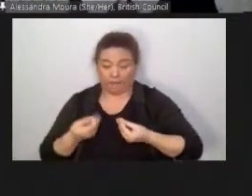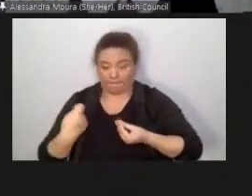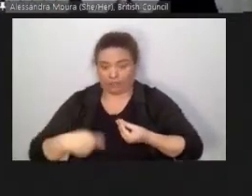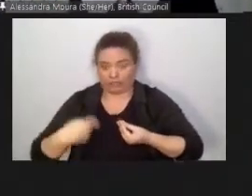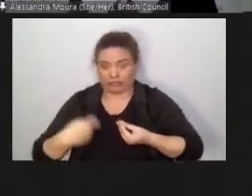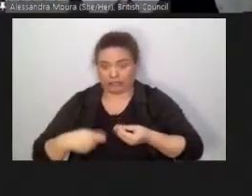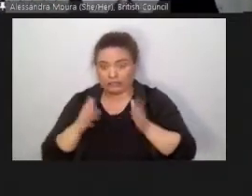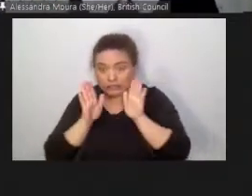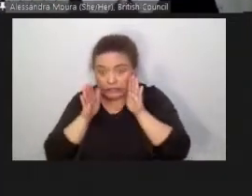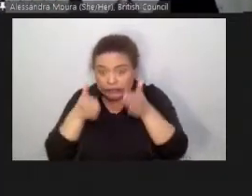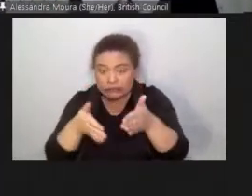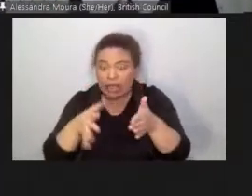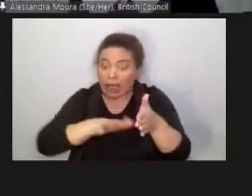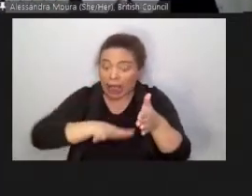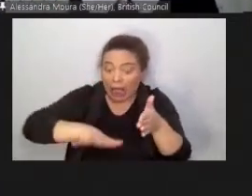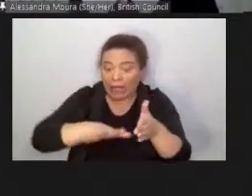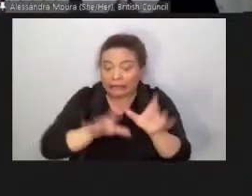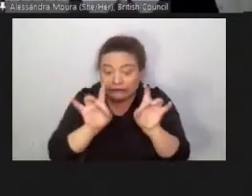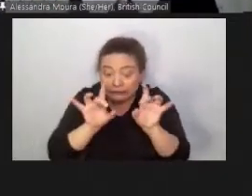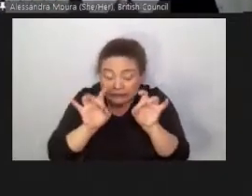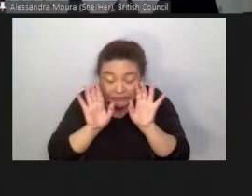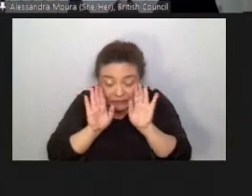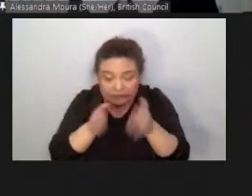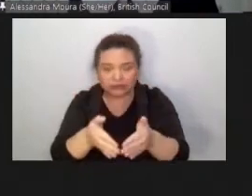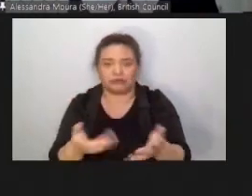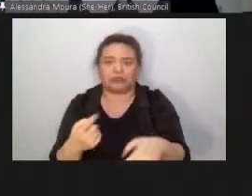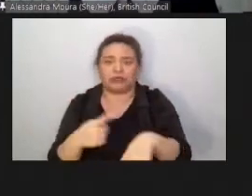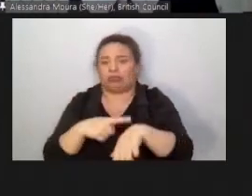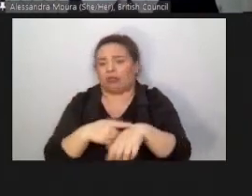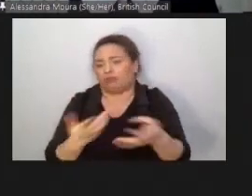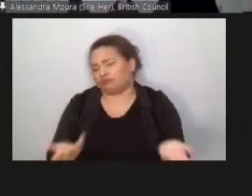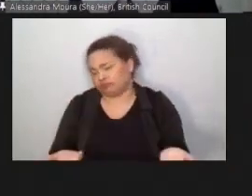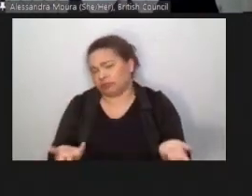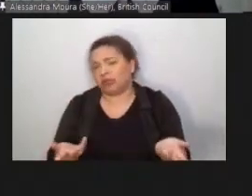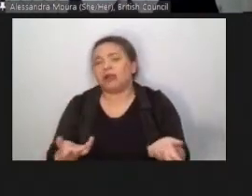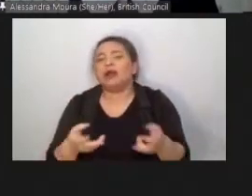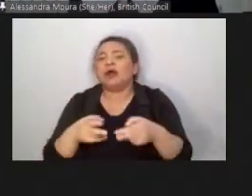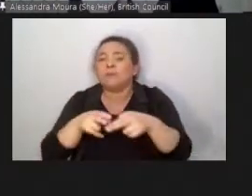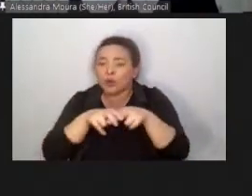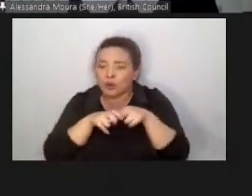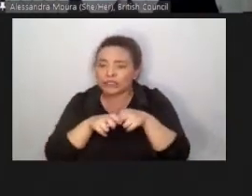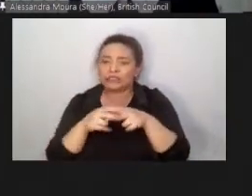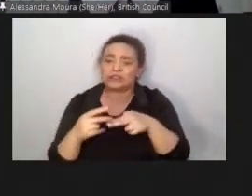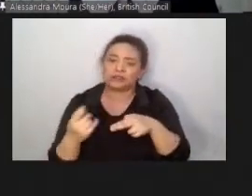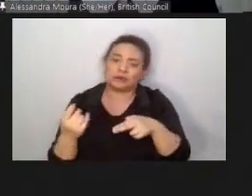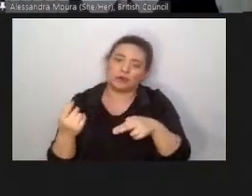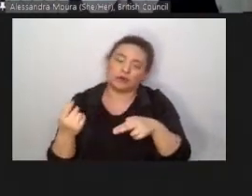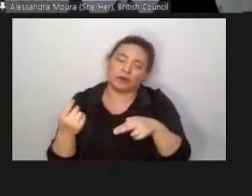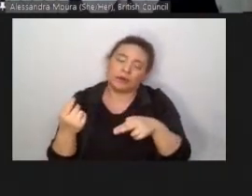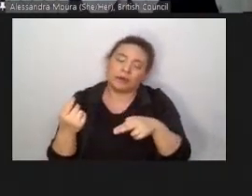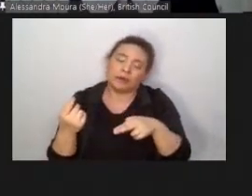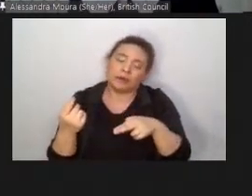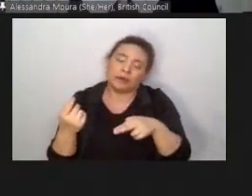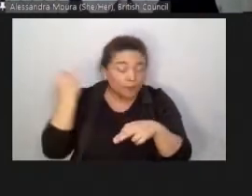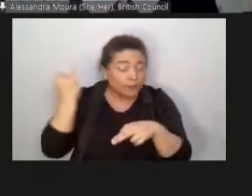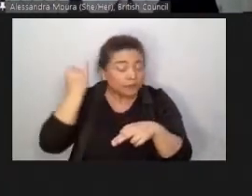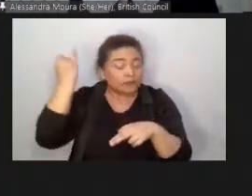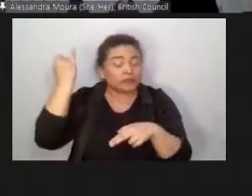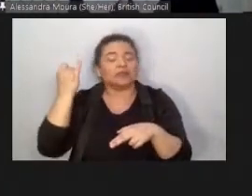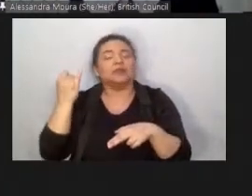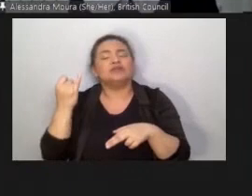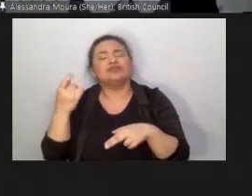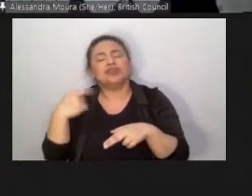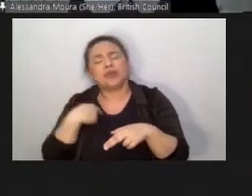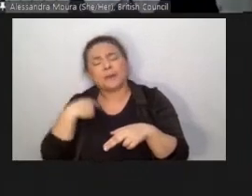in time, which I think comes from industry, but is actually really important when it comes to education. So the idea